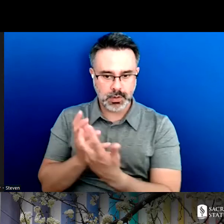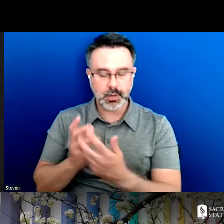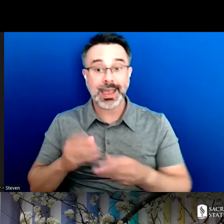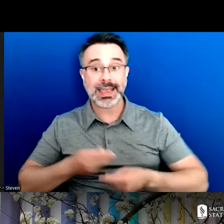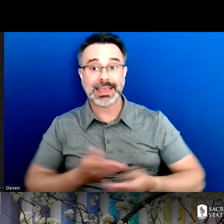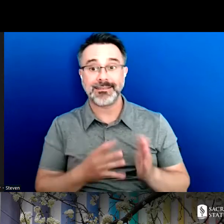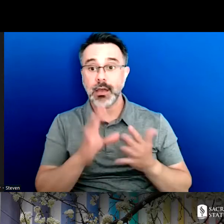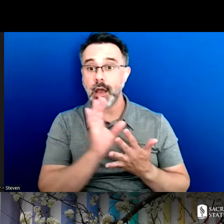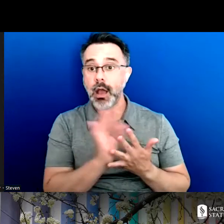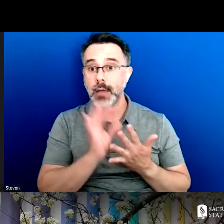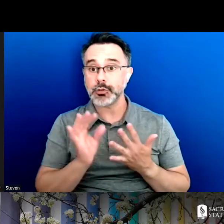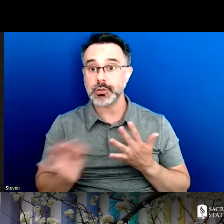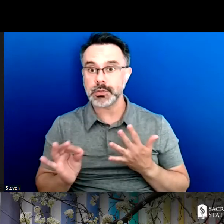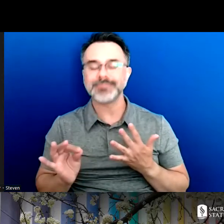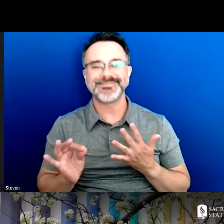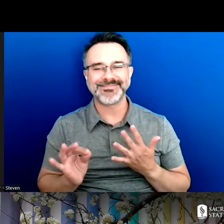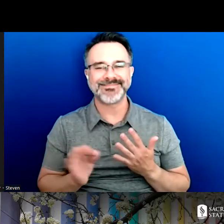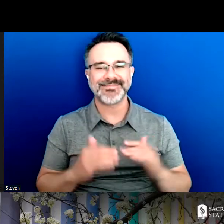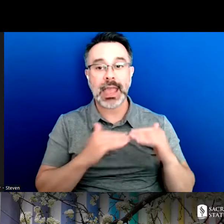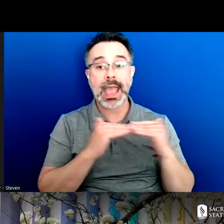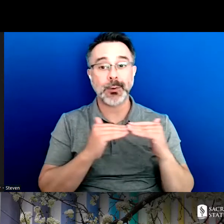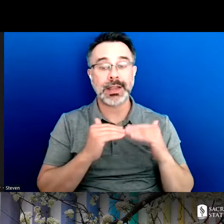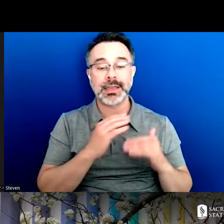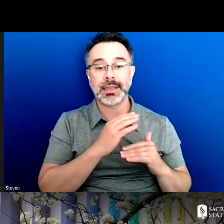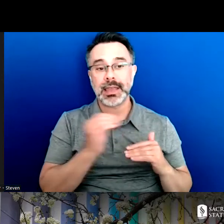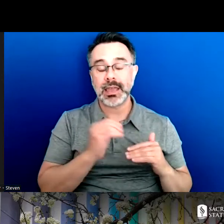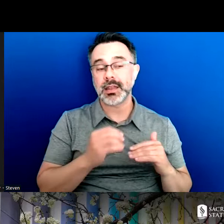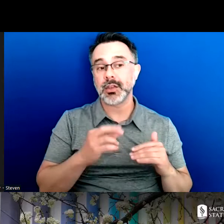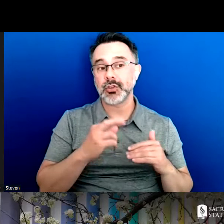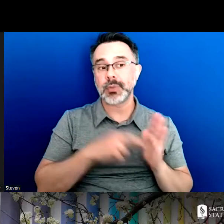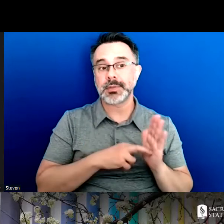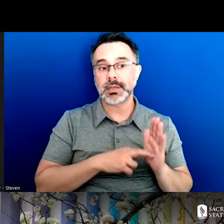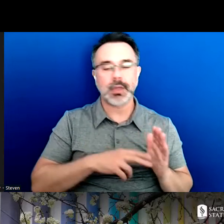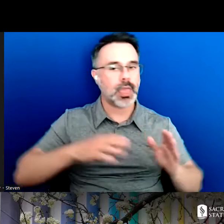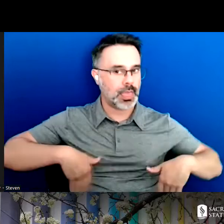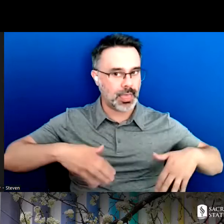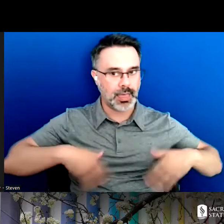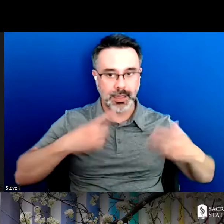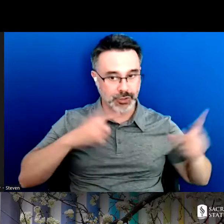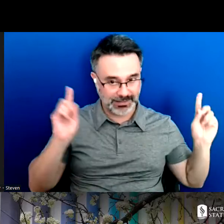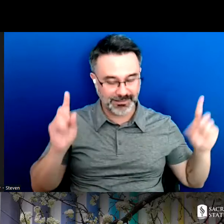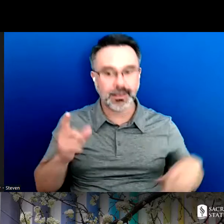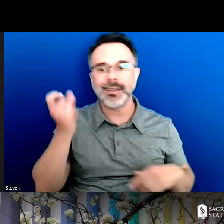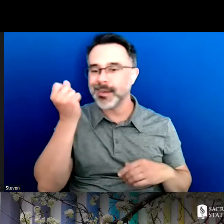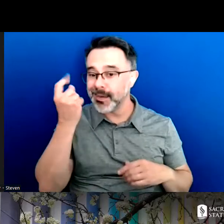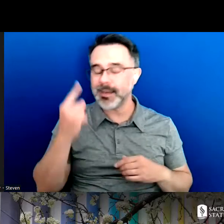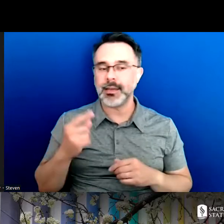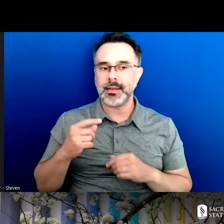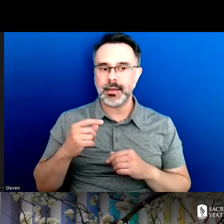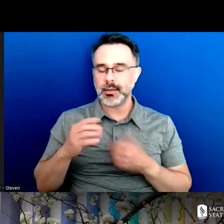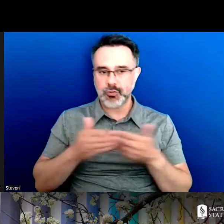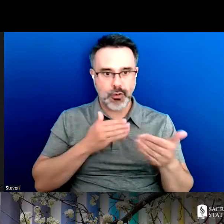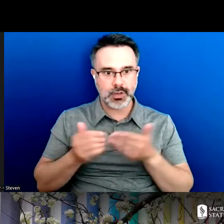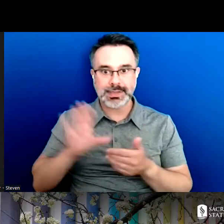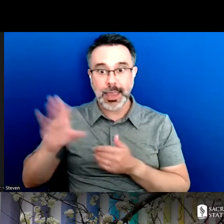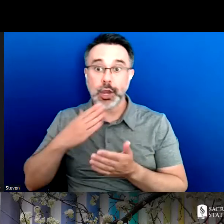from, equity and representation has not been achieved. Regardless of the research and good intent of the meal planners,